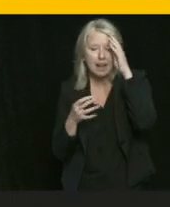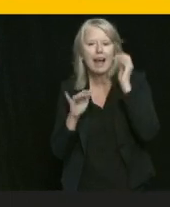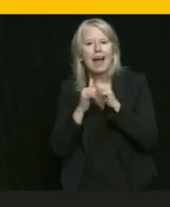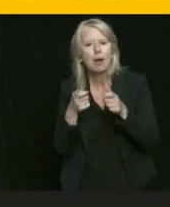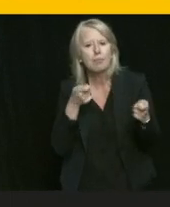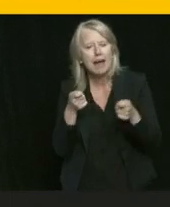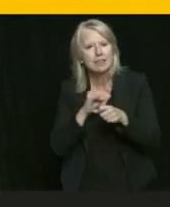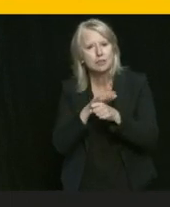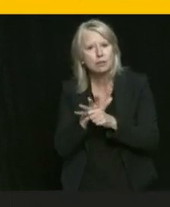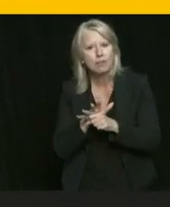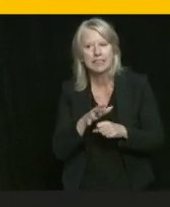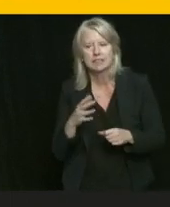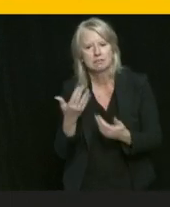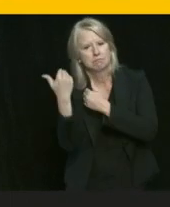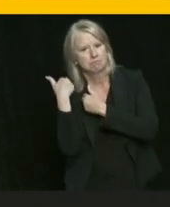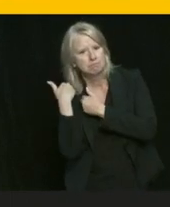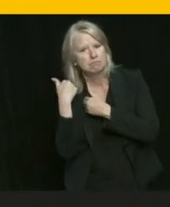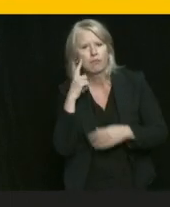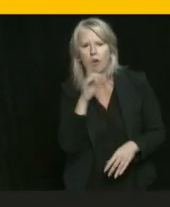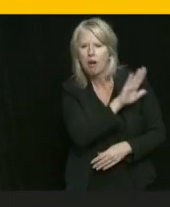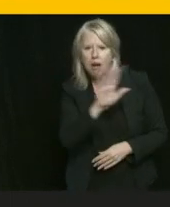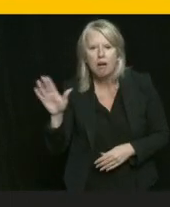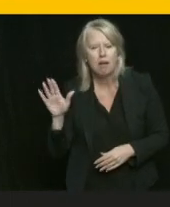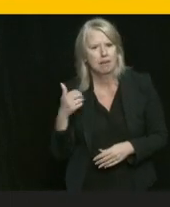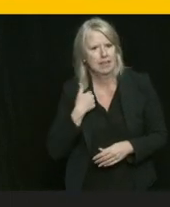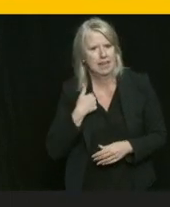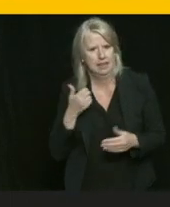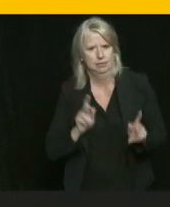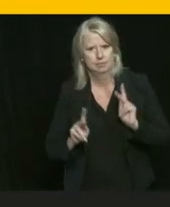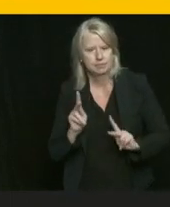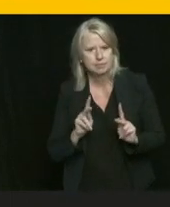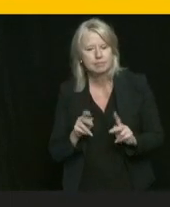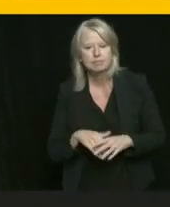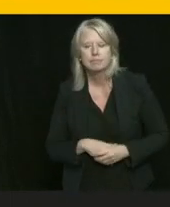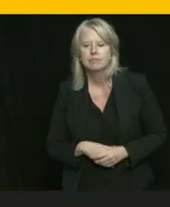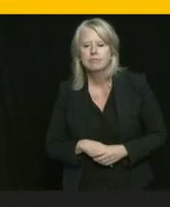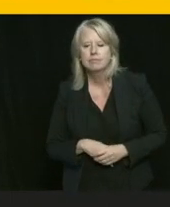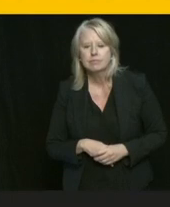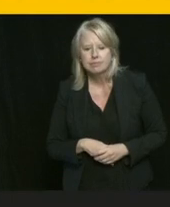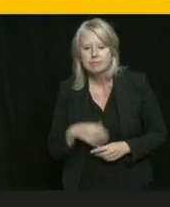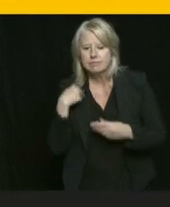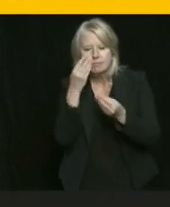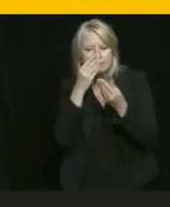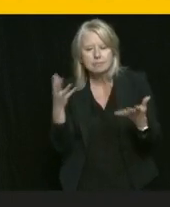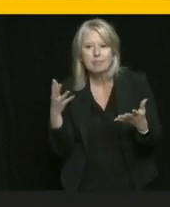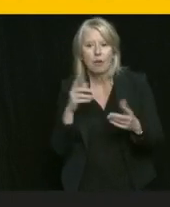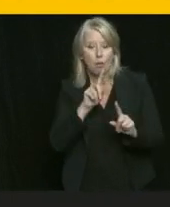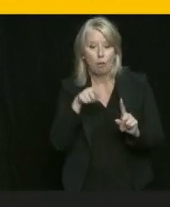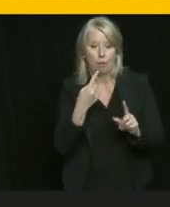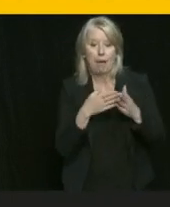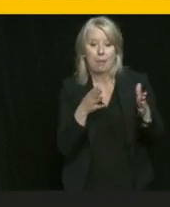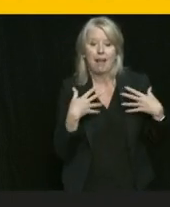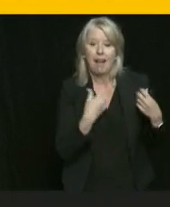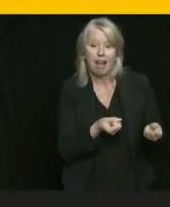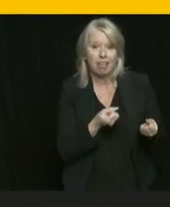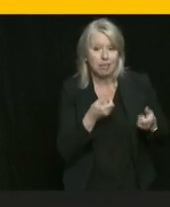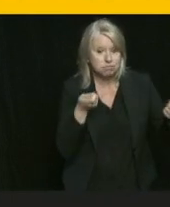a whole of Canada team effort. We have said many times that public health cannot do this